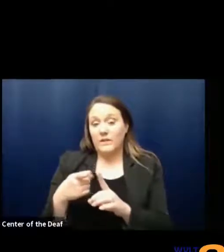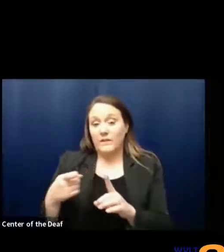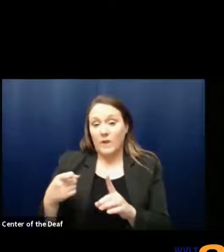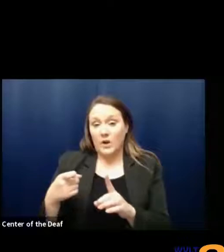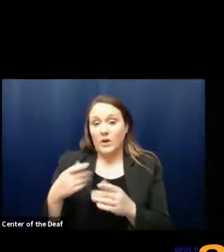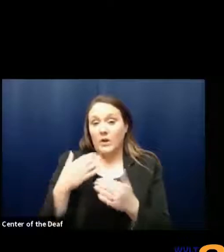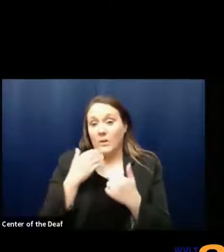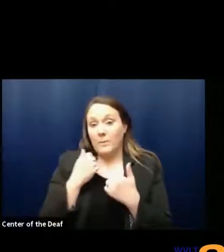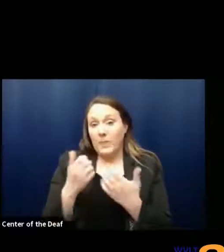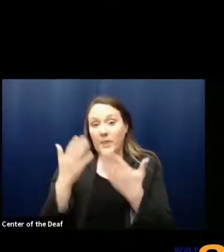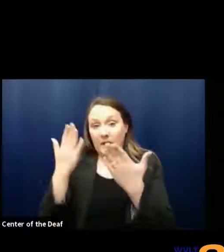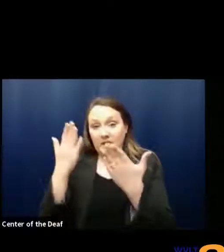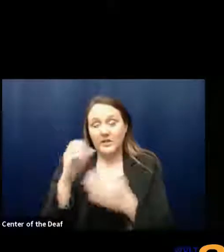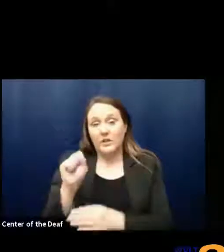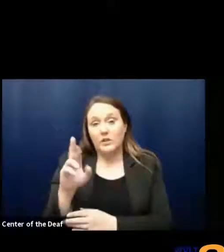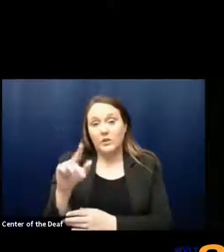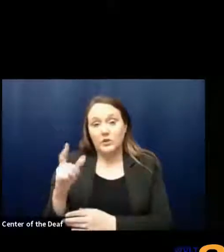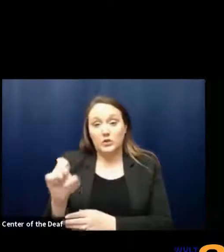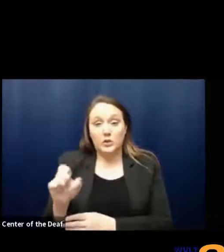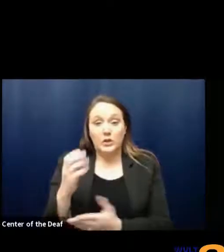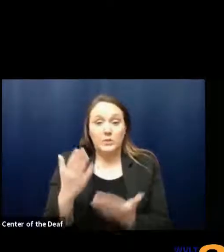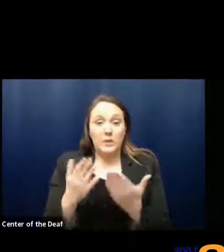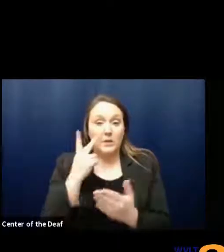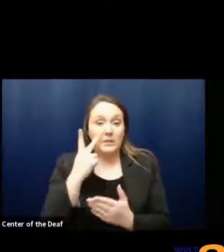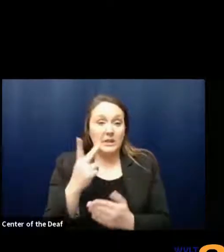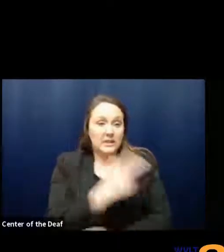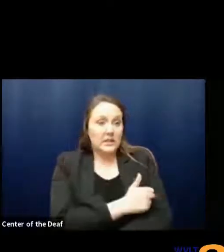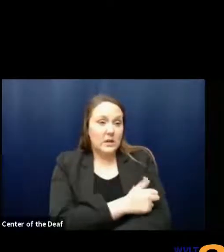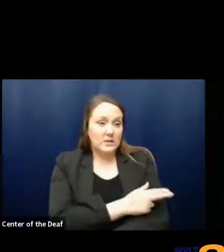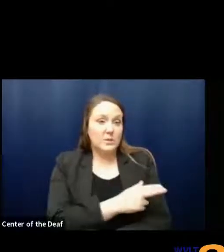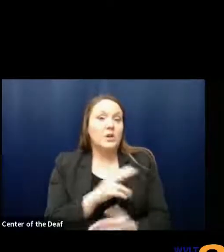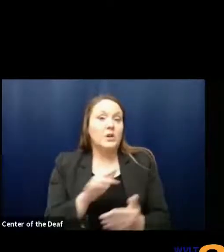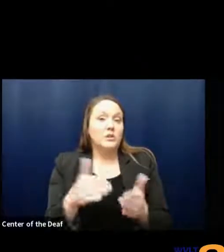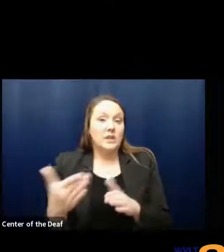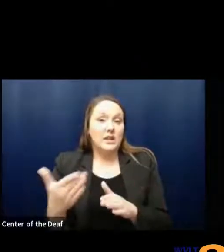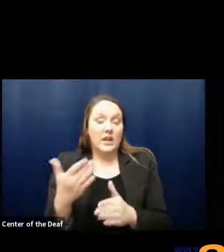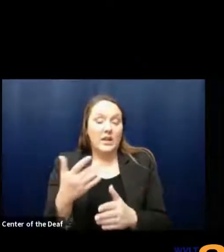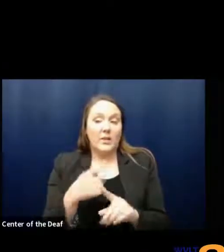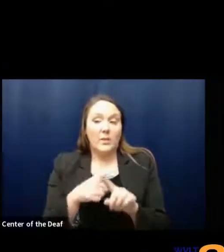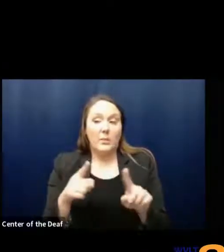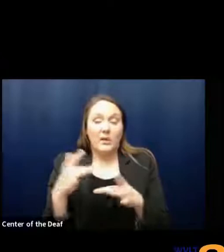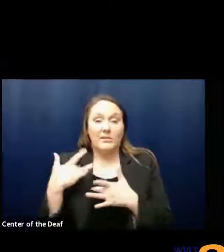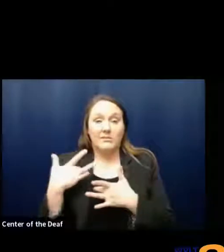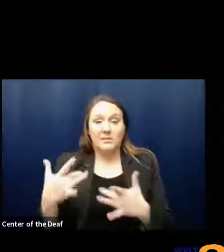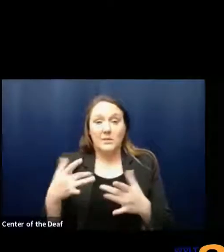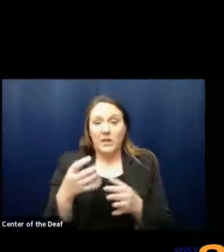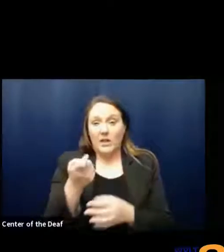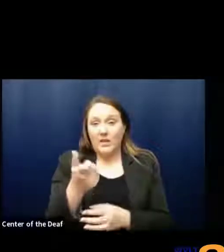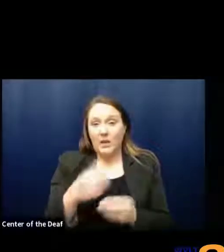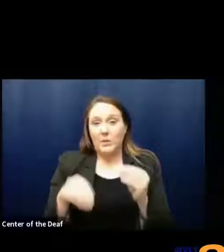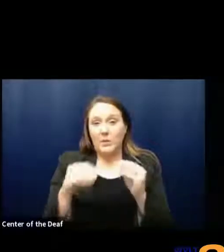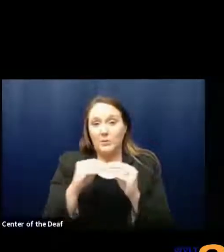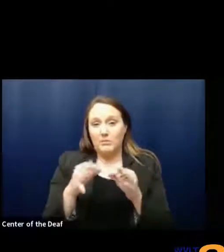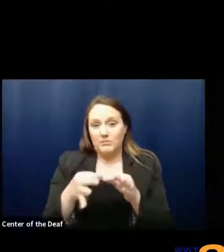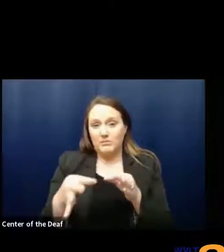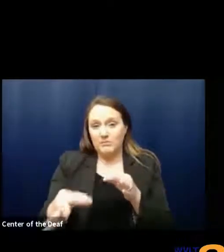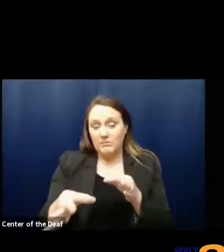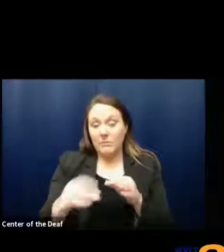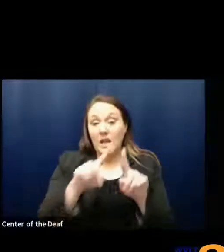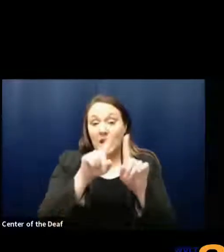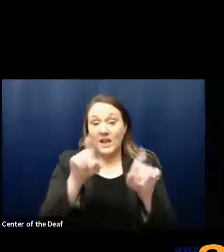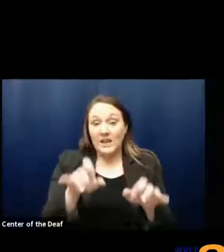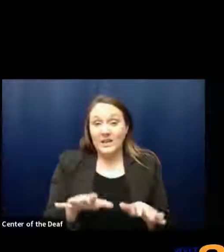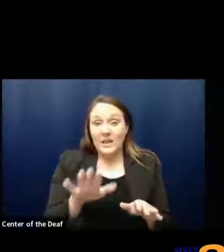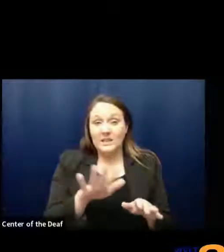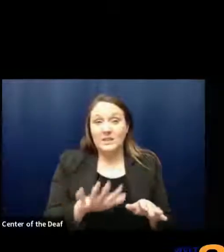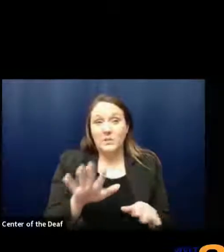Thanksgiving surge. We might see some hospitalizations and death, but typically those lag a little bit further behind. Typically testing comes in about